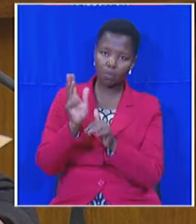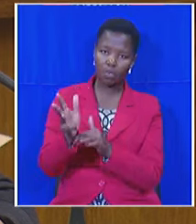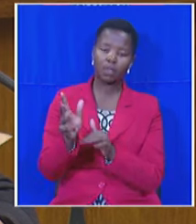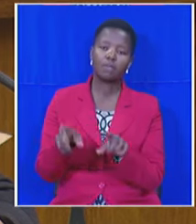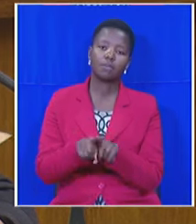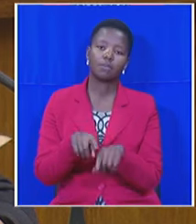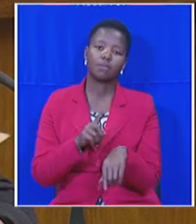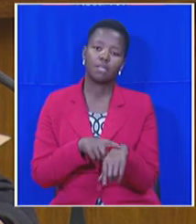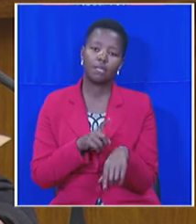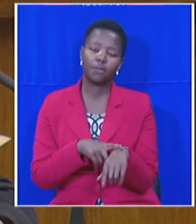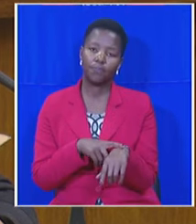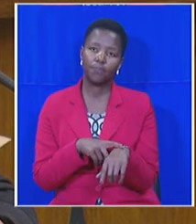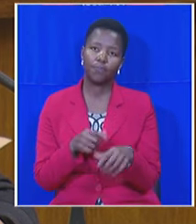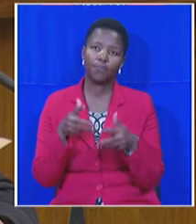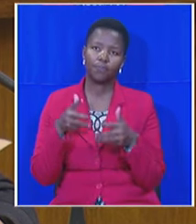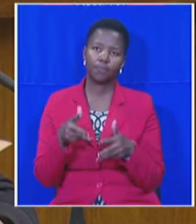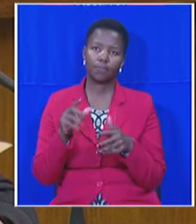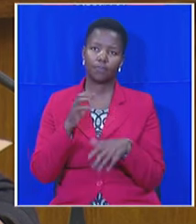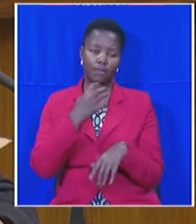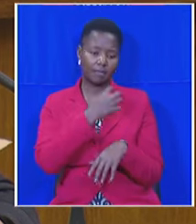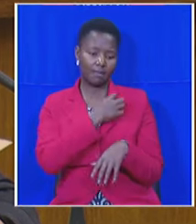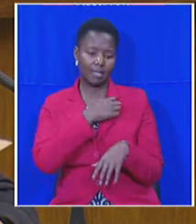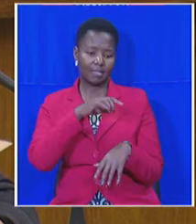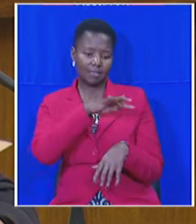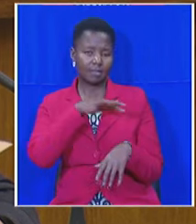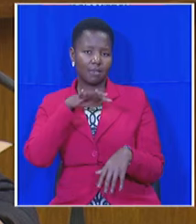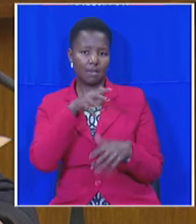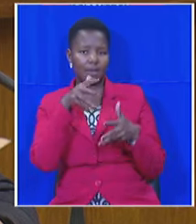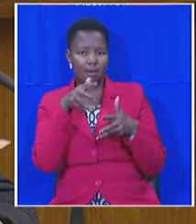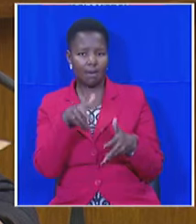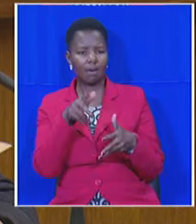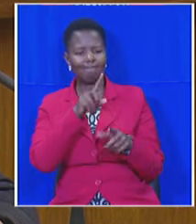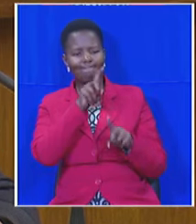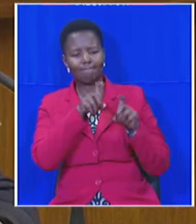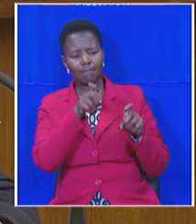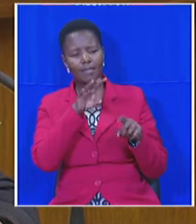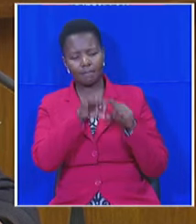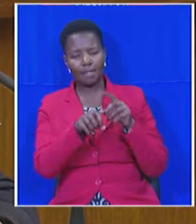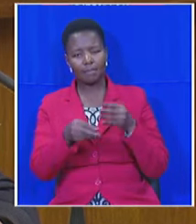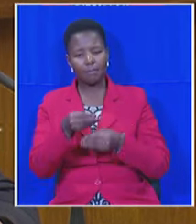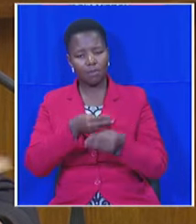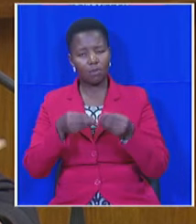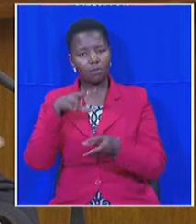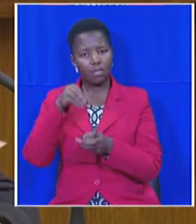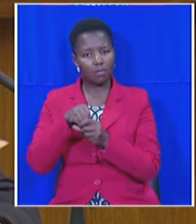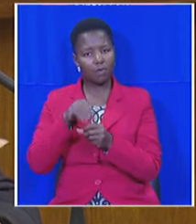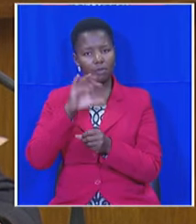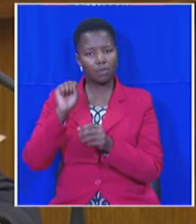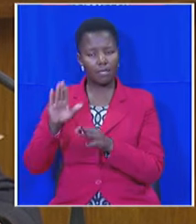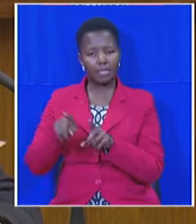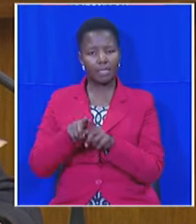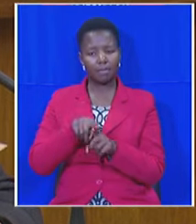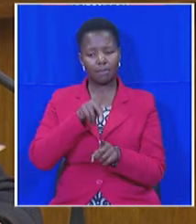Simultaneously, the purse strings held by the executive in respect of what is now the de facto corruption-busting institution in South Africa, the Office of the Public